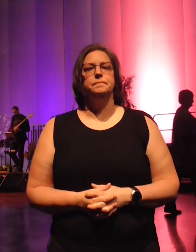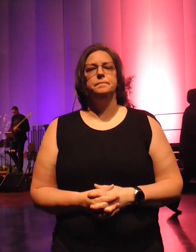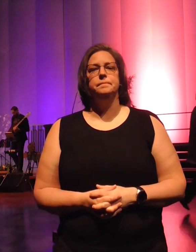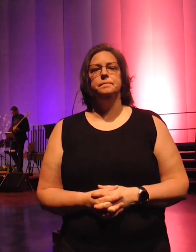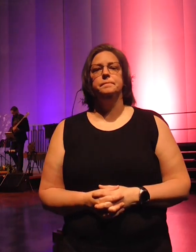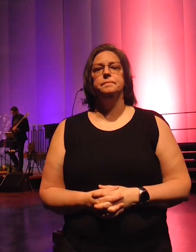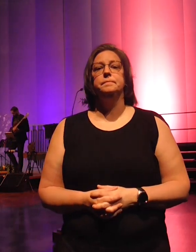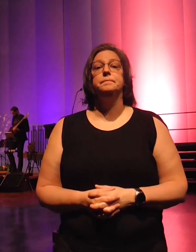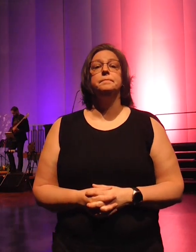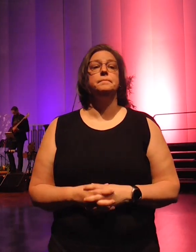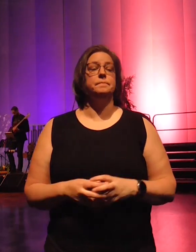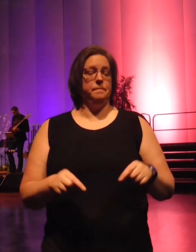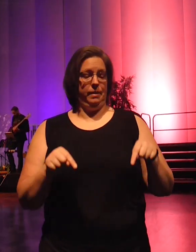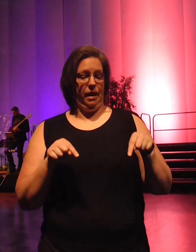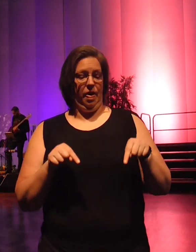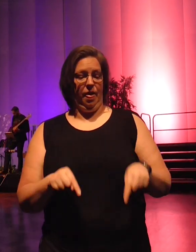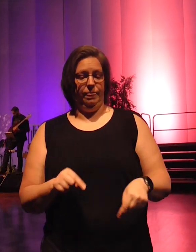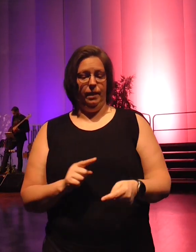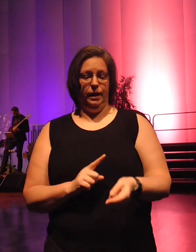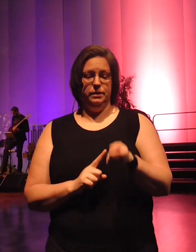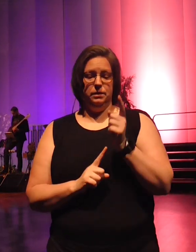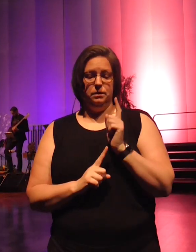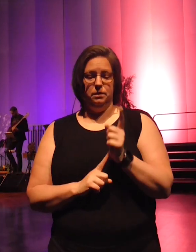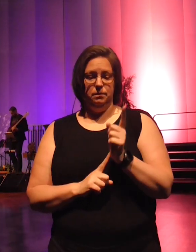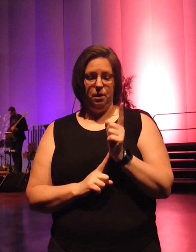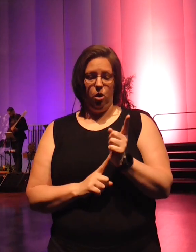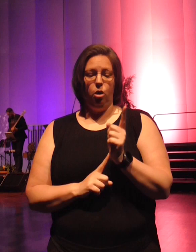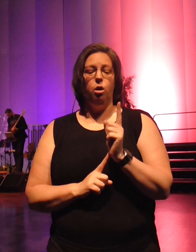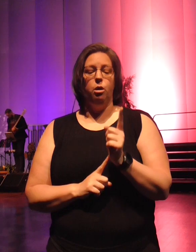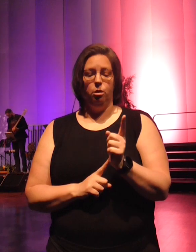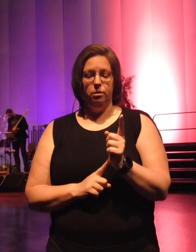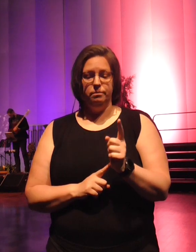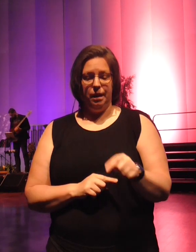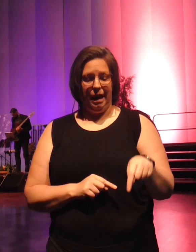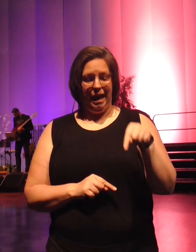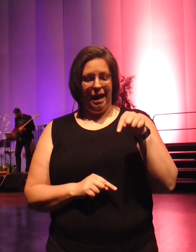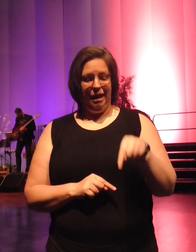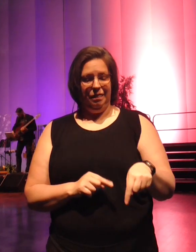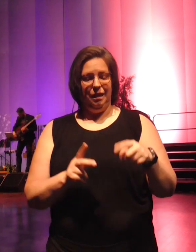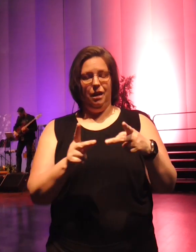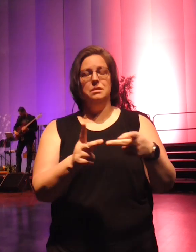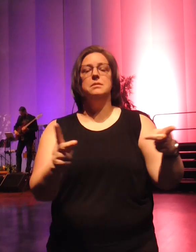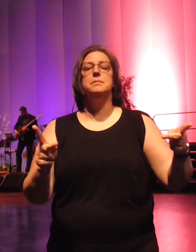In this moment, in this place,